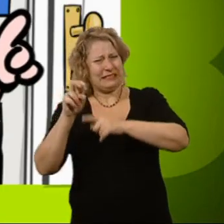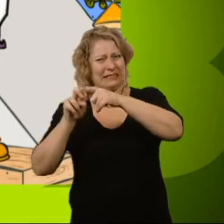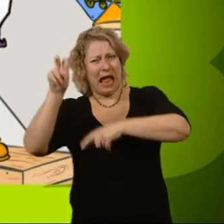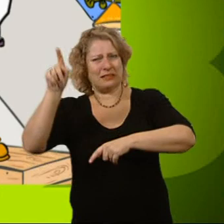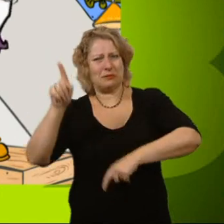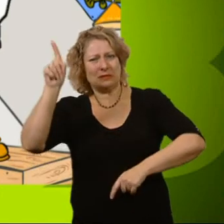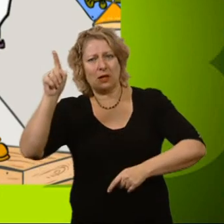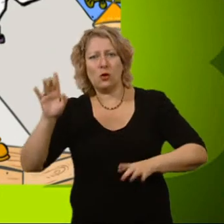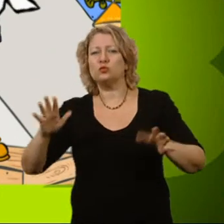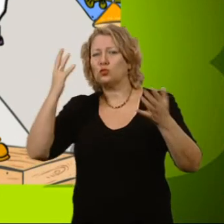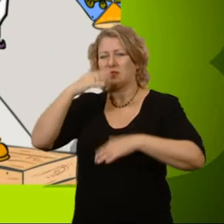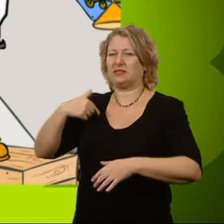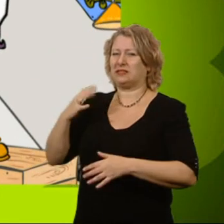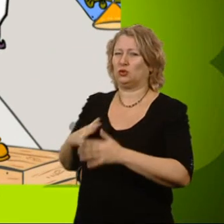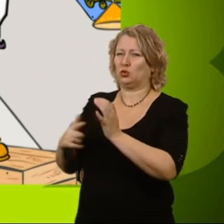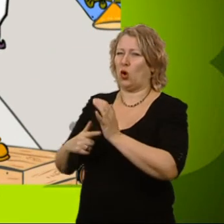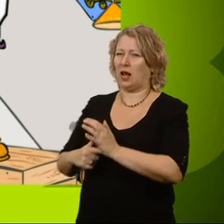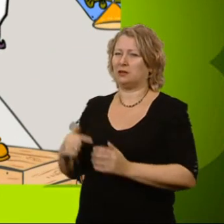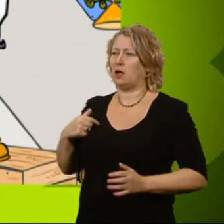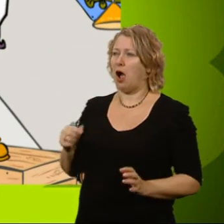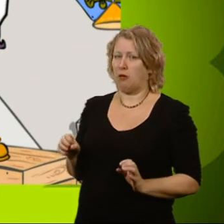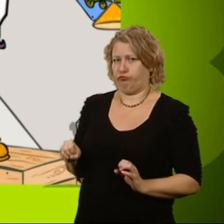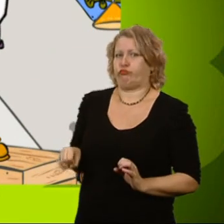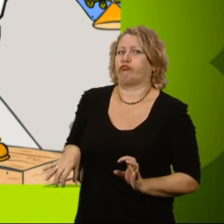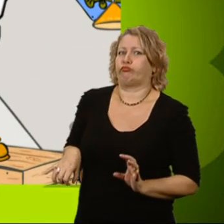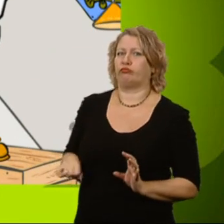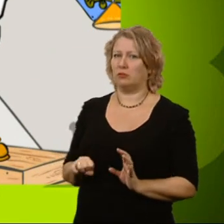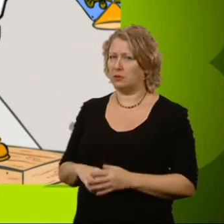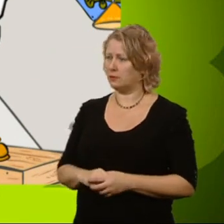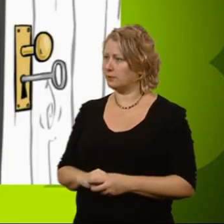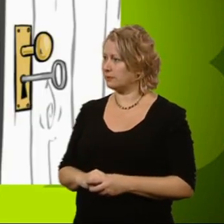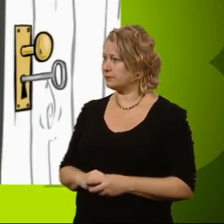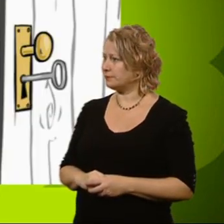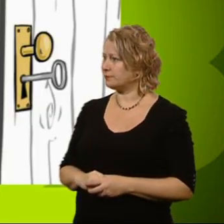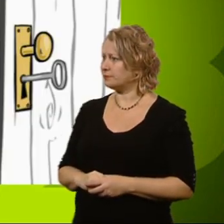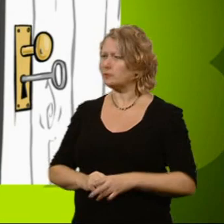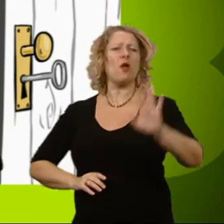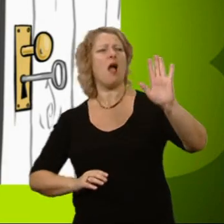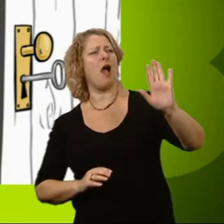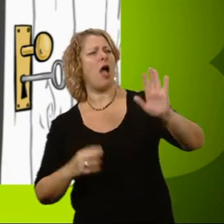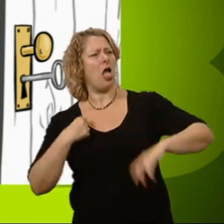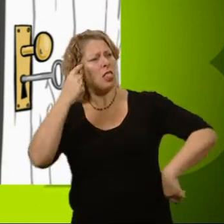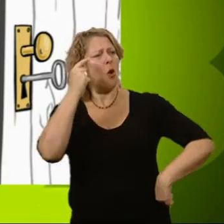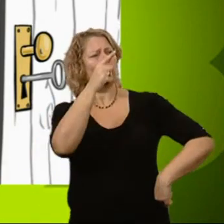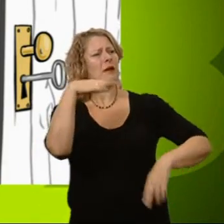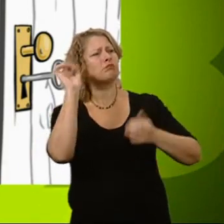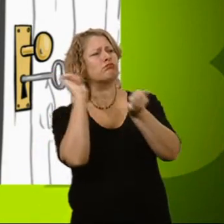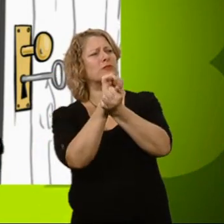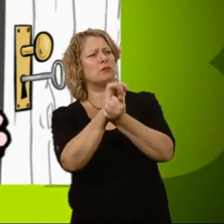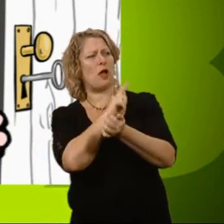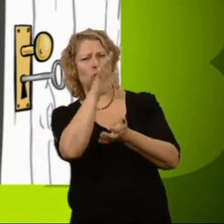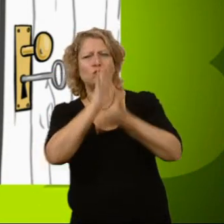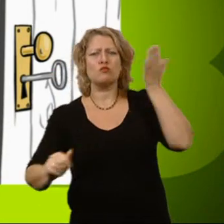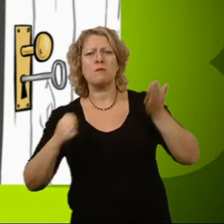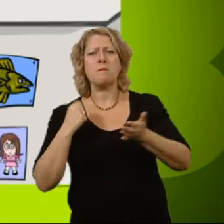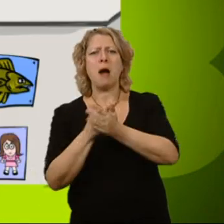stairs. Oh, don't worry, I don't need a toilet. Oh, Wait a minute. I thought you were in prison because you stole